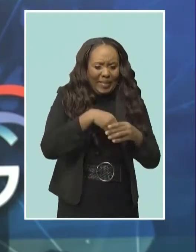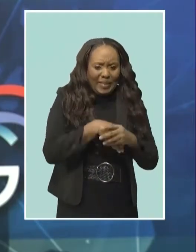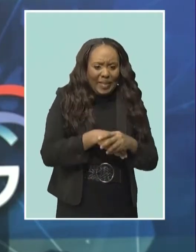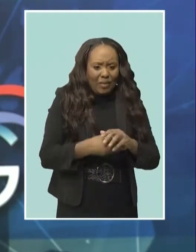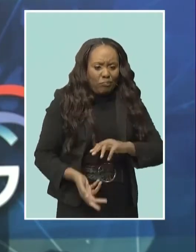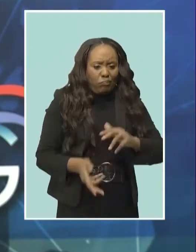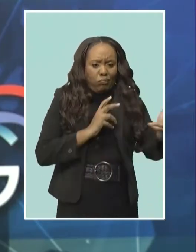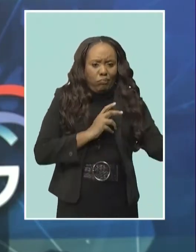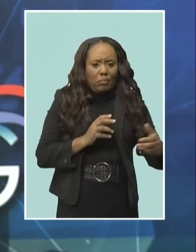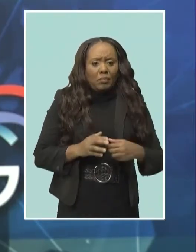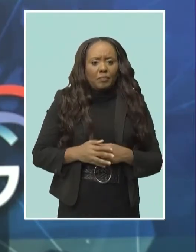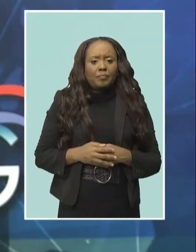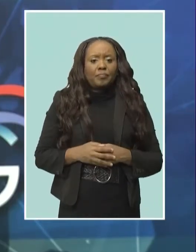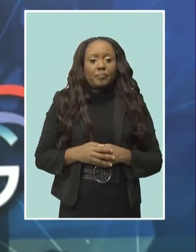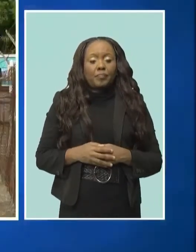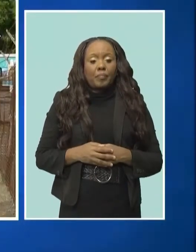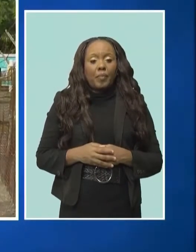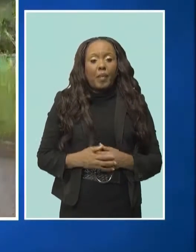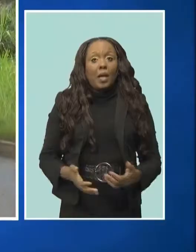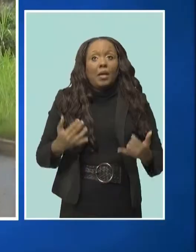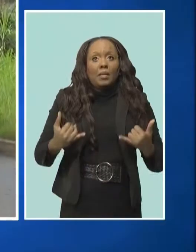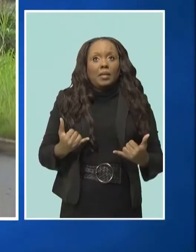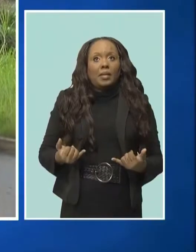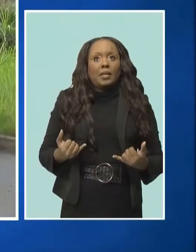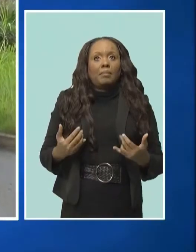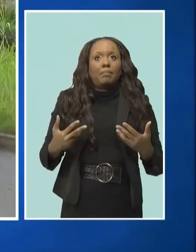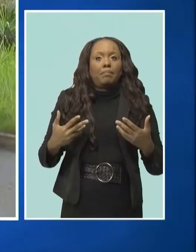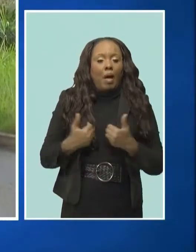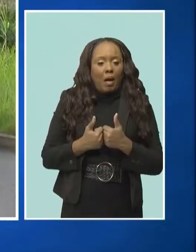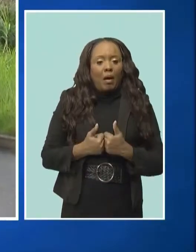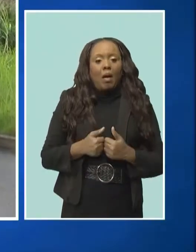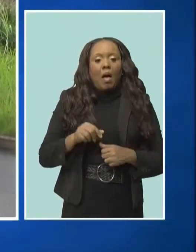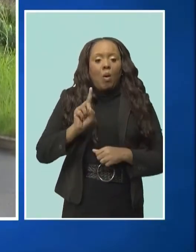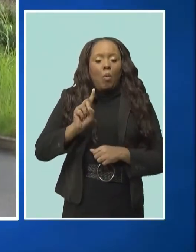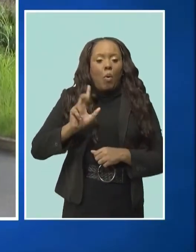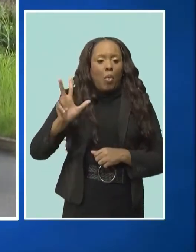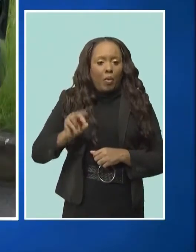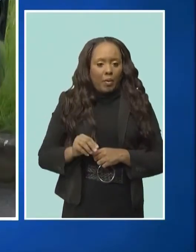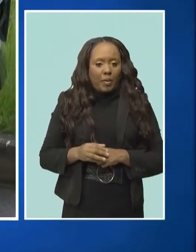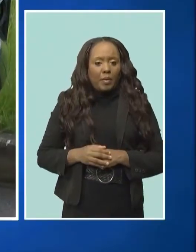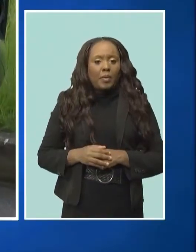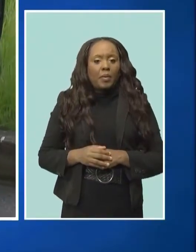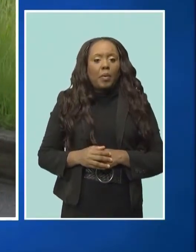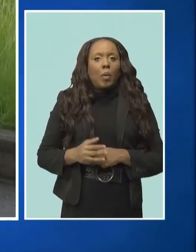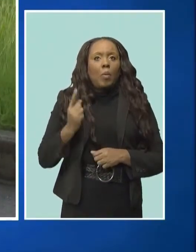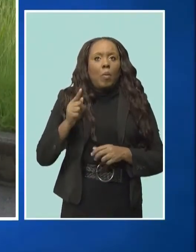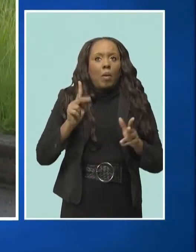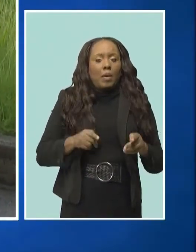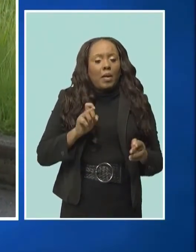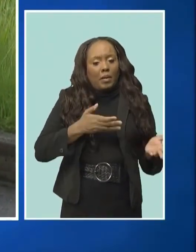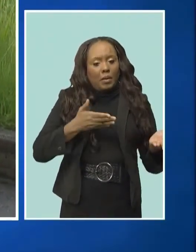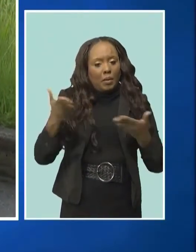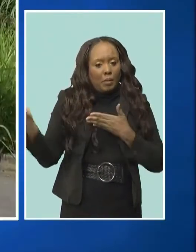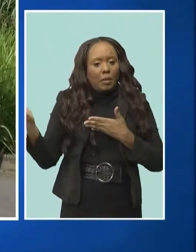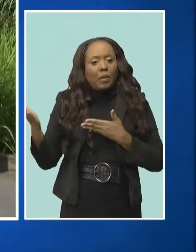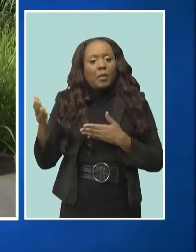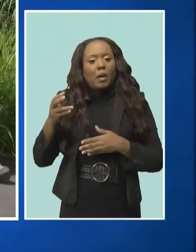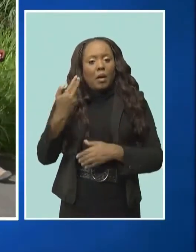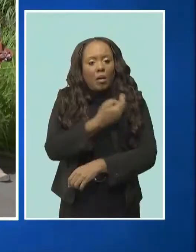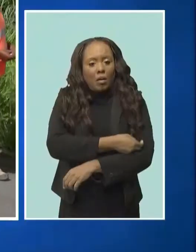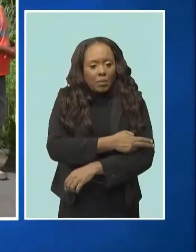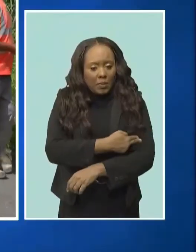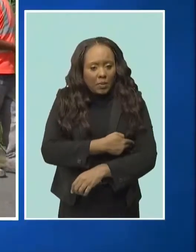this afternoon resulted in injuries to 2 people. One of them was taken to hospital by ambulance. The other sought private